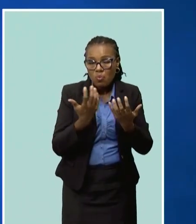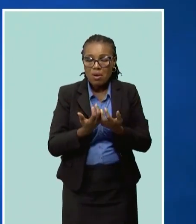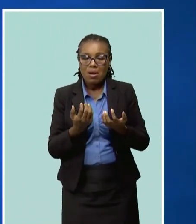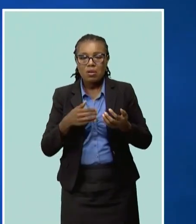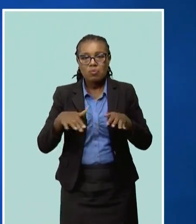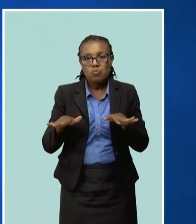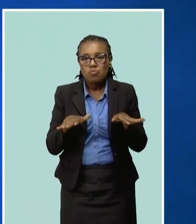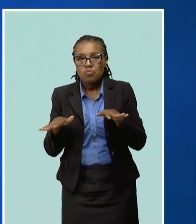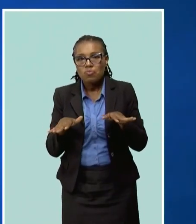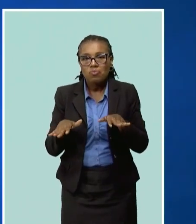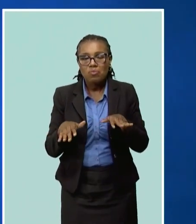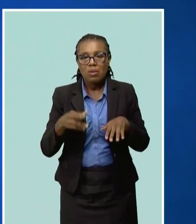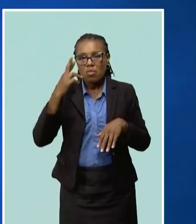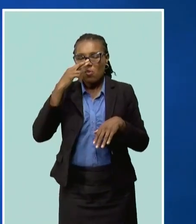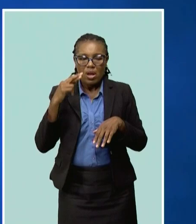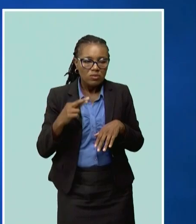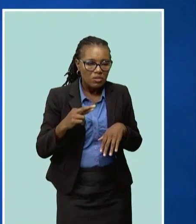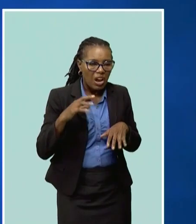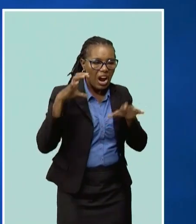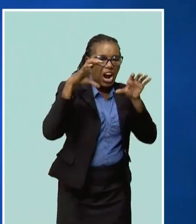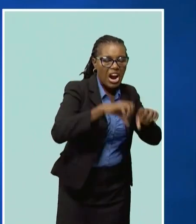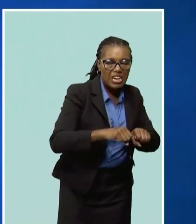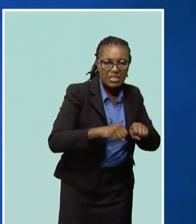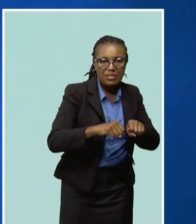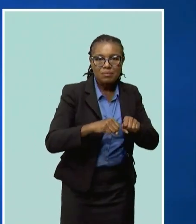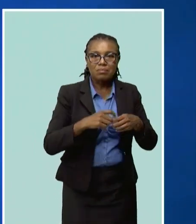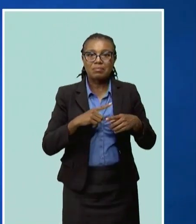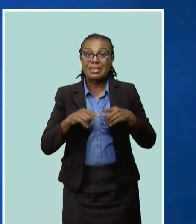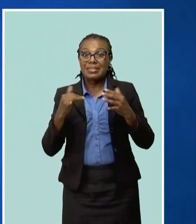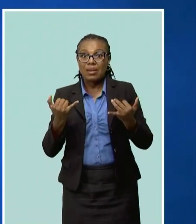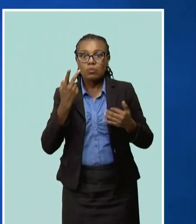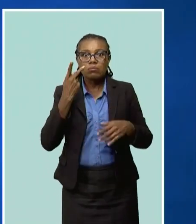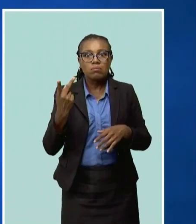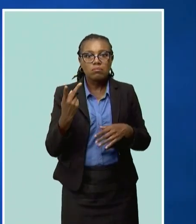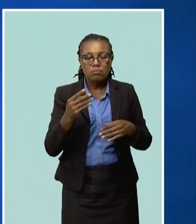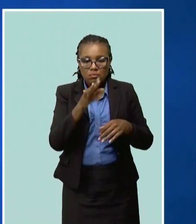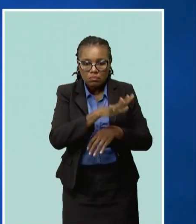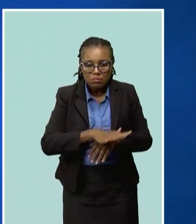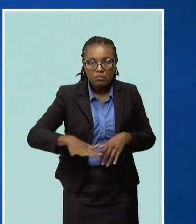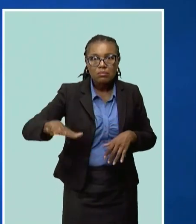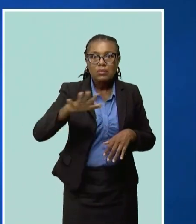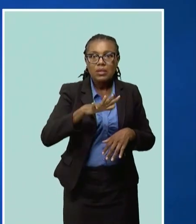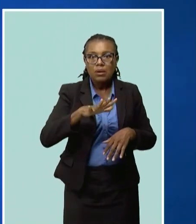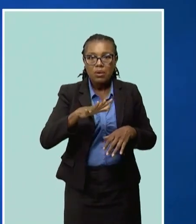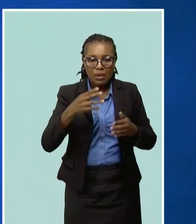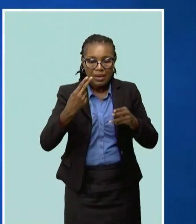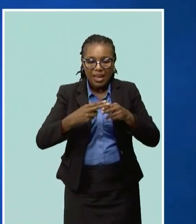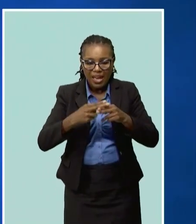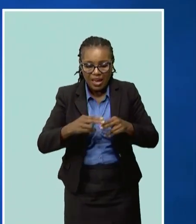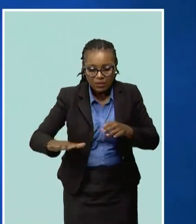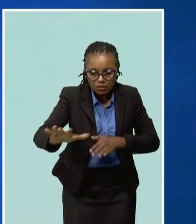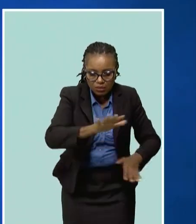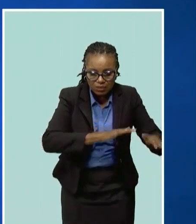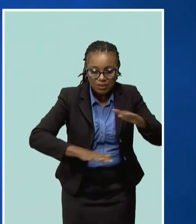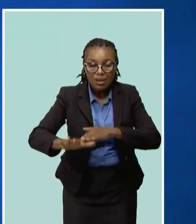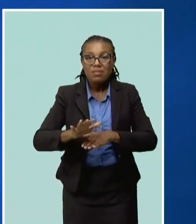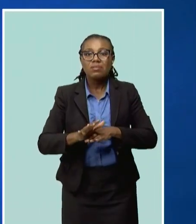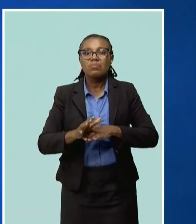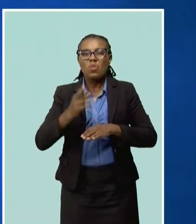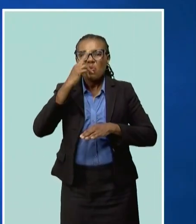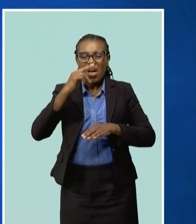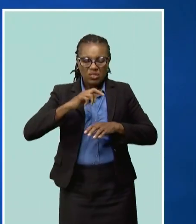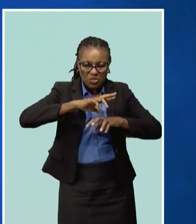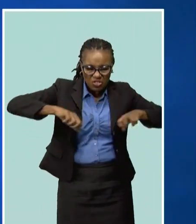them. What we're seeing now is rats are actually digging down into the nests and eating the incubating